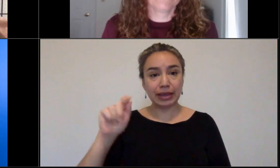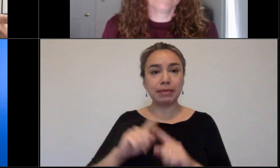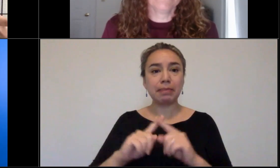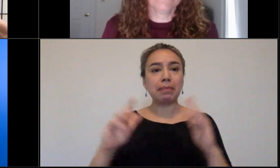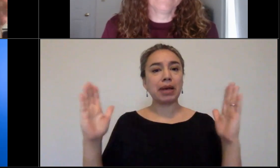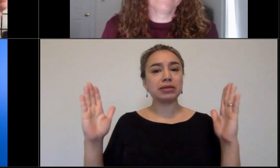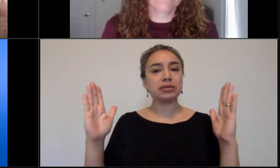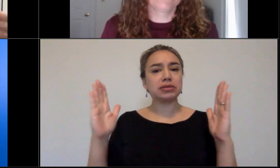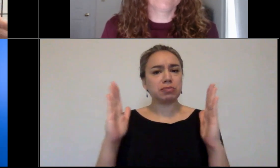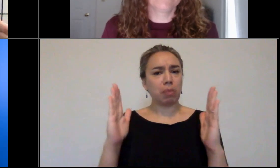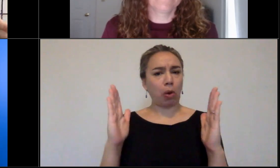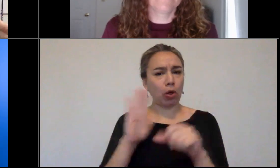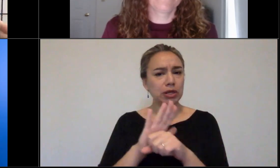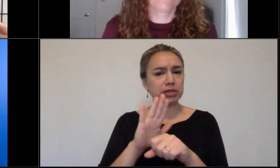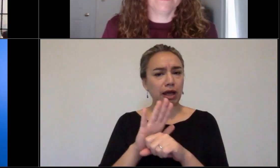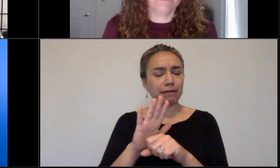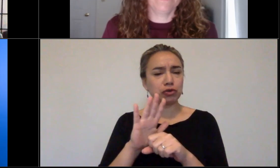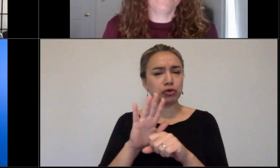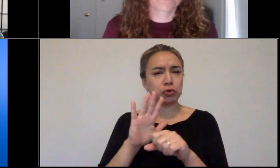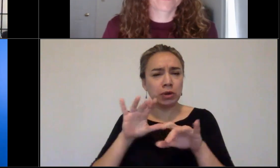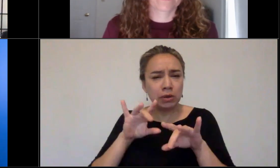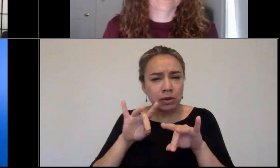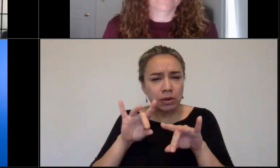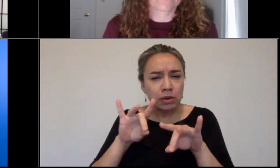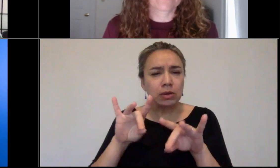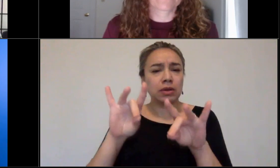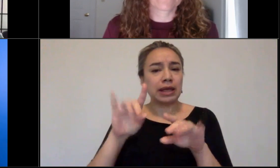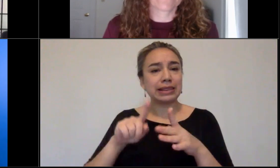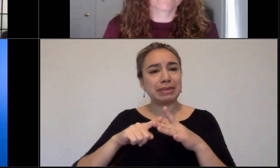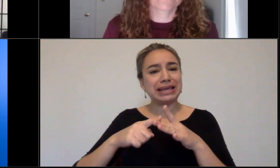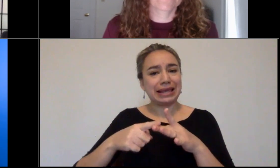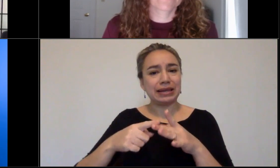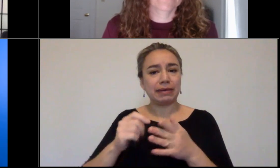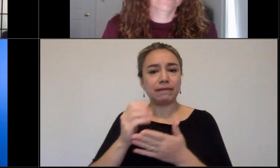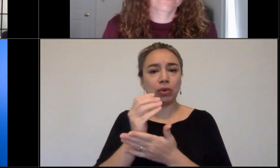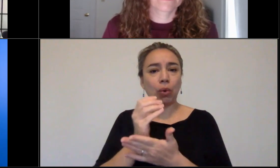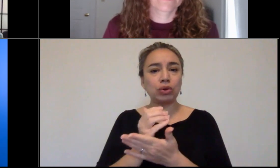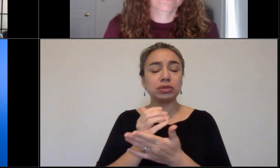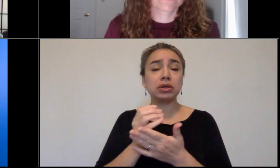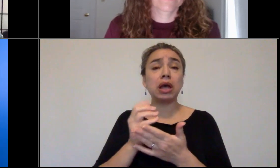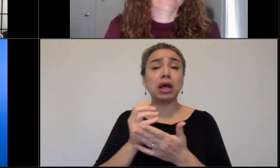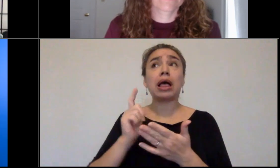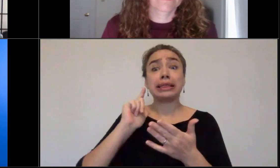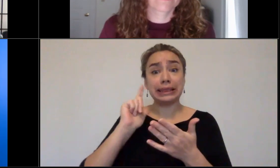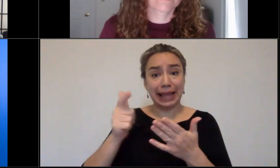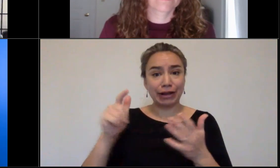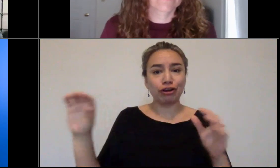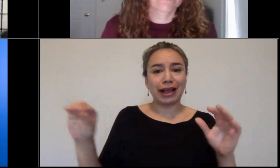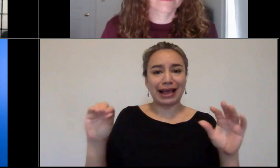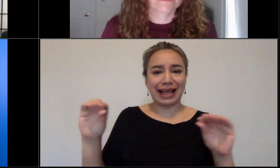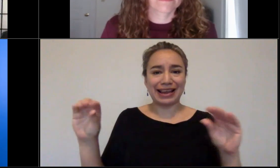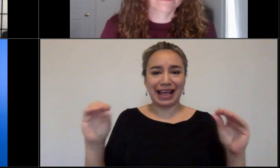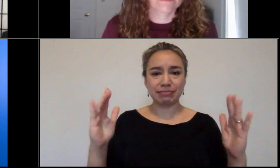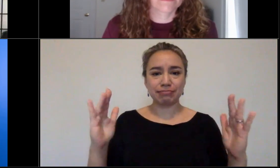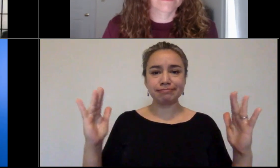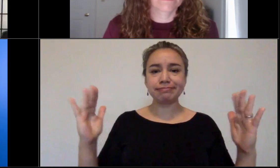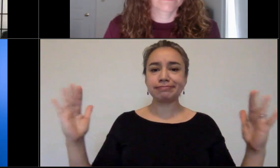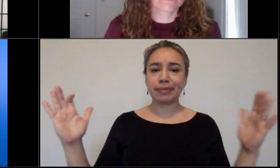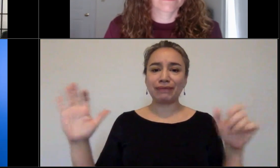that's digestible at the beginning of the course. And then later you can fill in the gaps with the remaining IPA